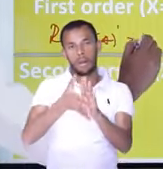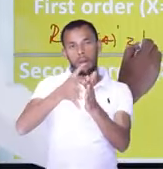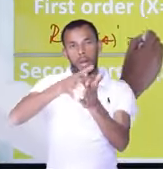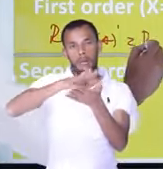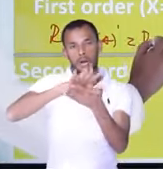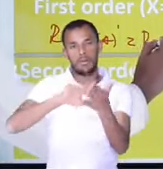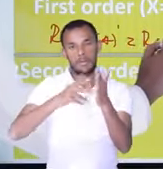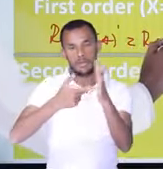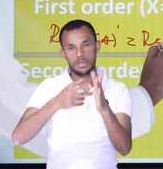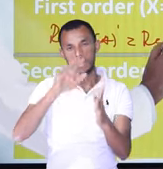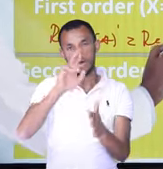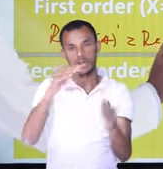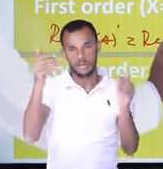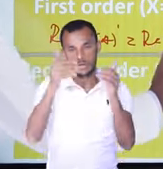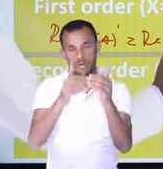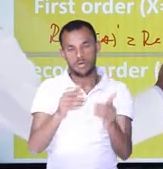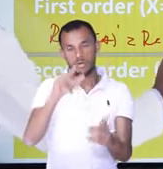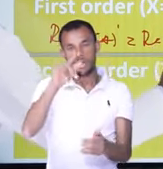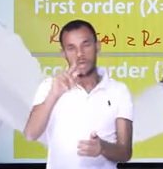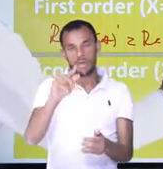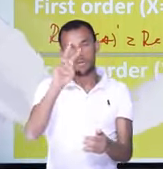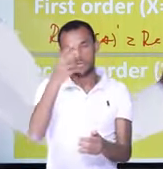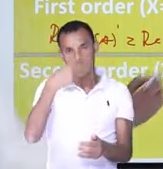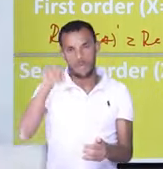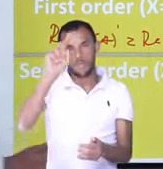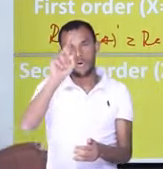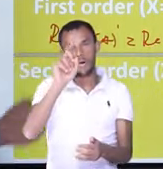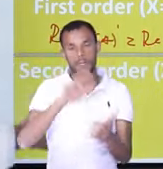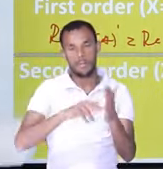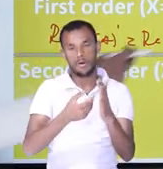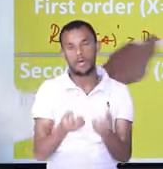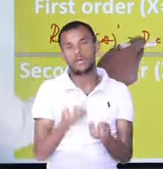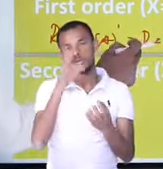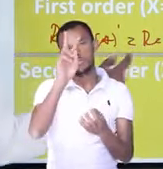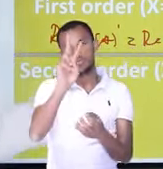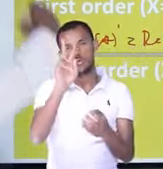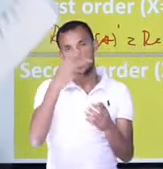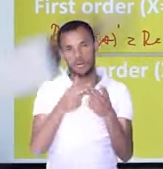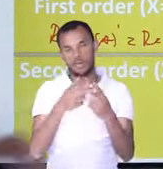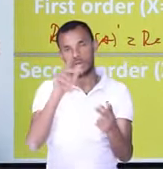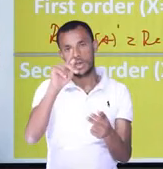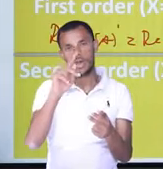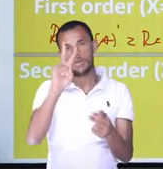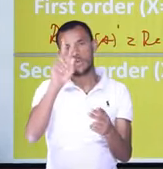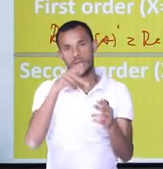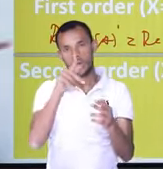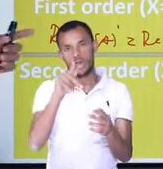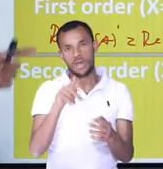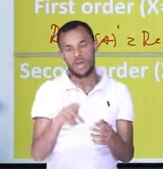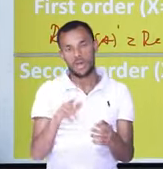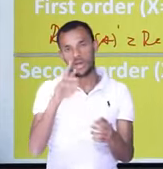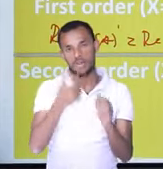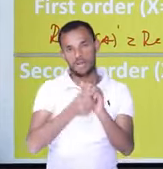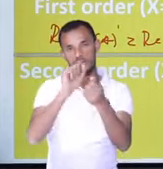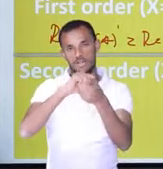what? R is equals to K to the power of 1. To the power of 1 is how much? 2. 2 times K. 2K. Rate